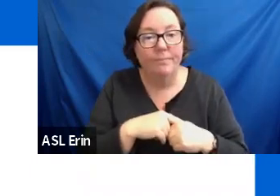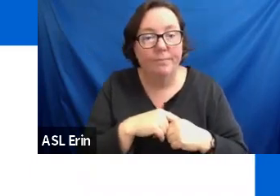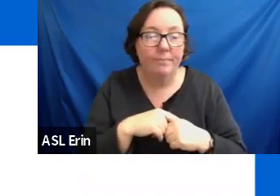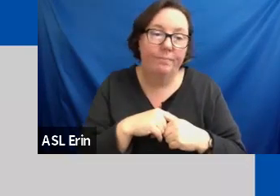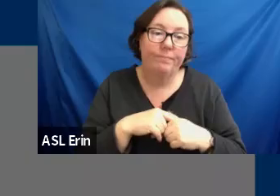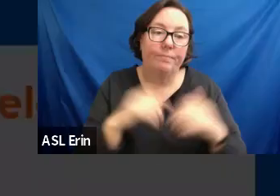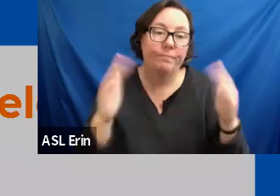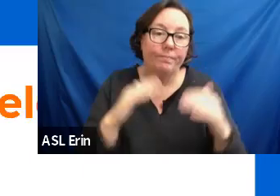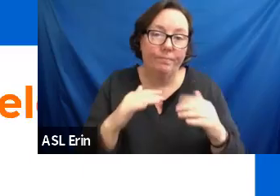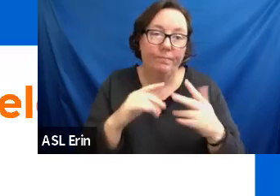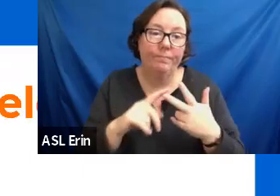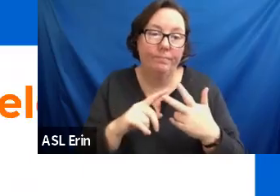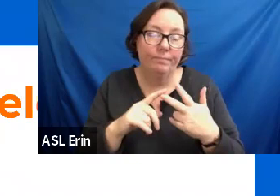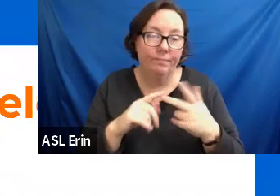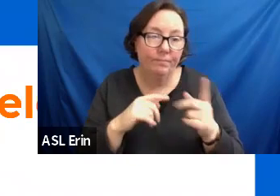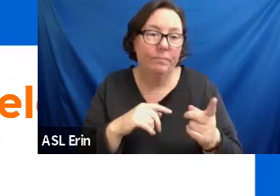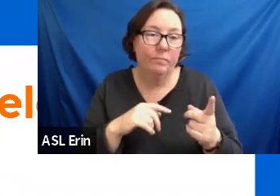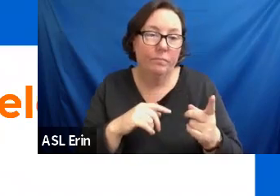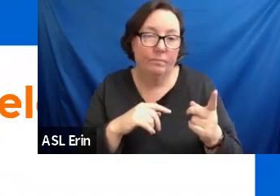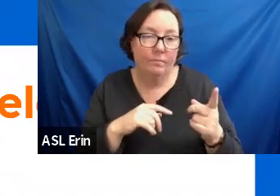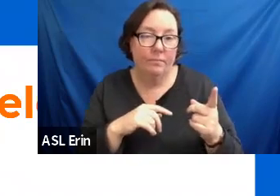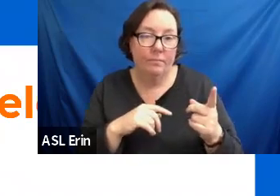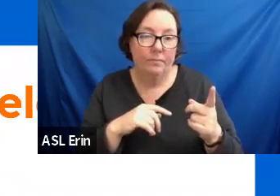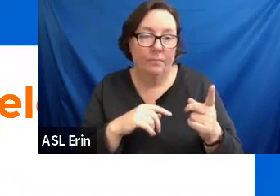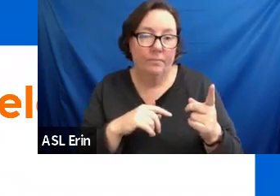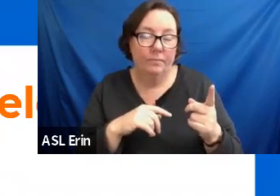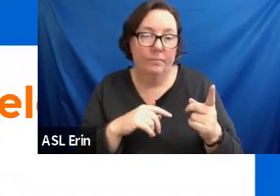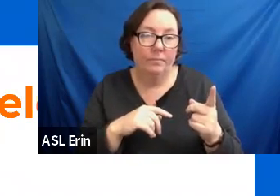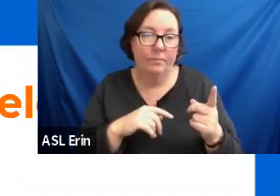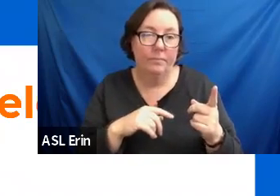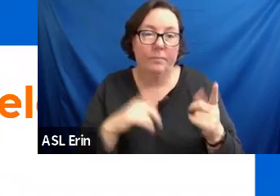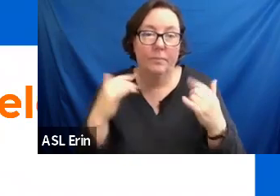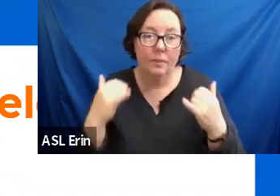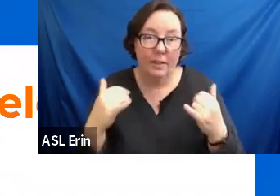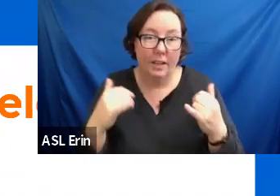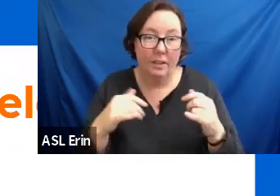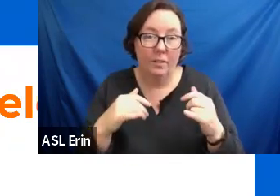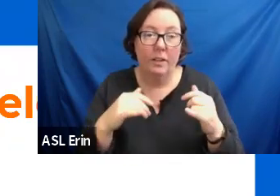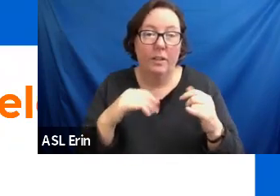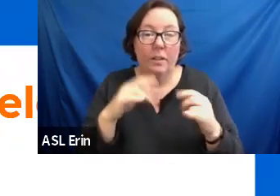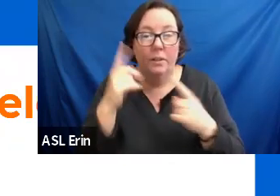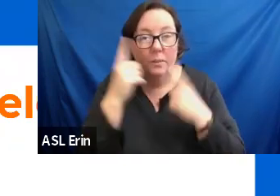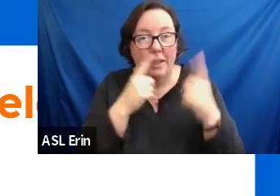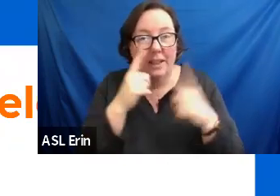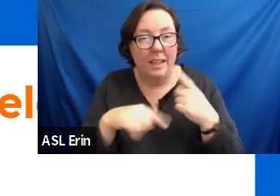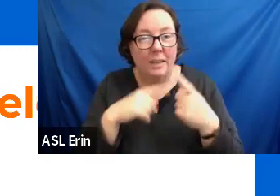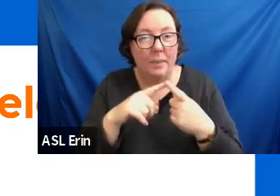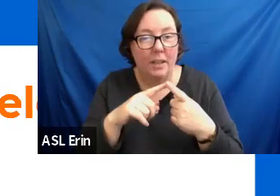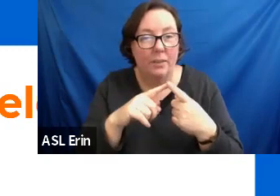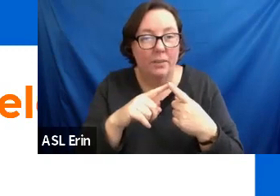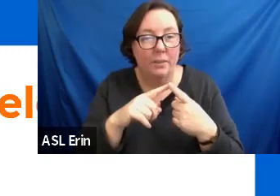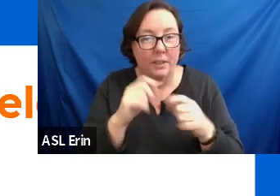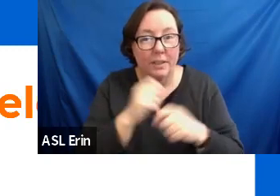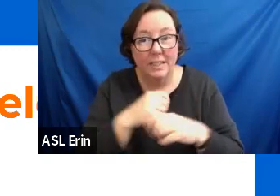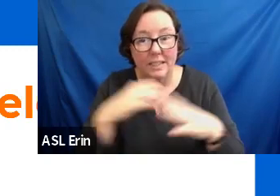Next slide, please. Thank you. So moving to, as we think about the